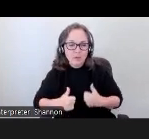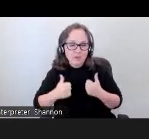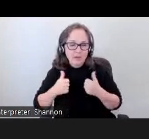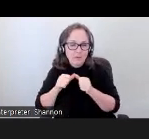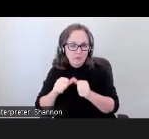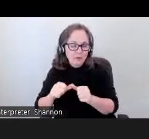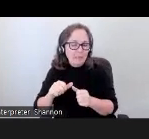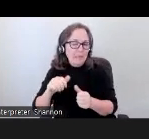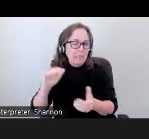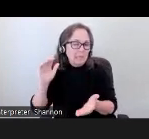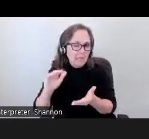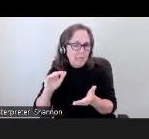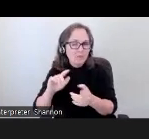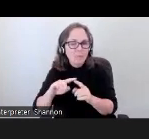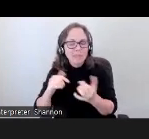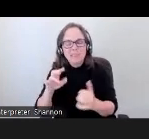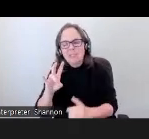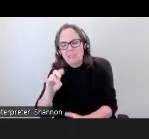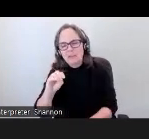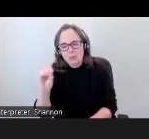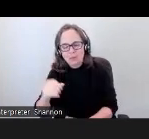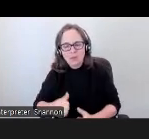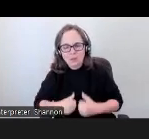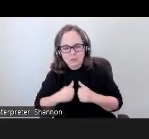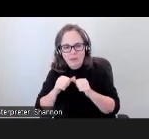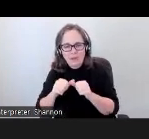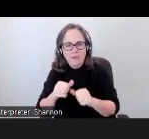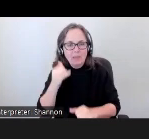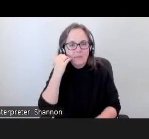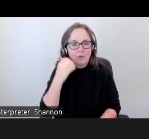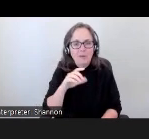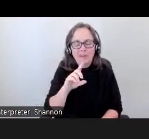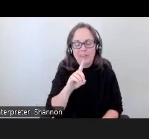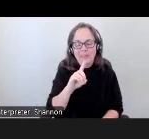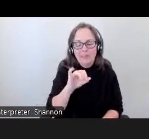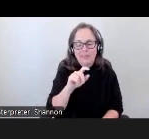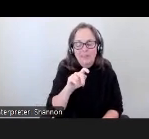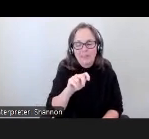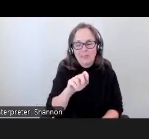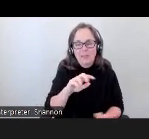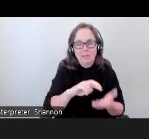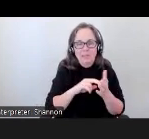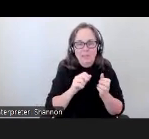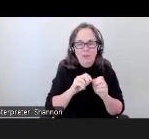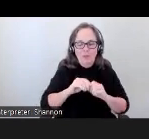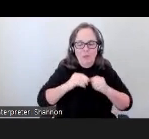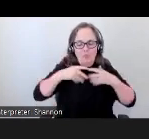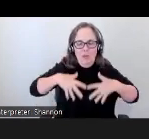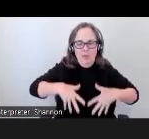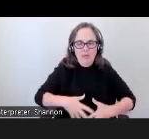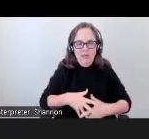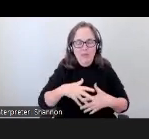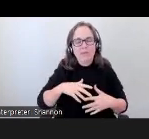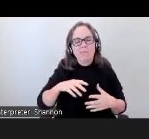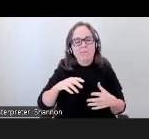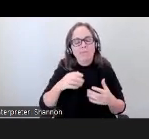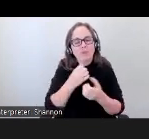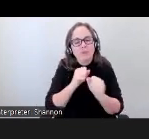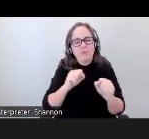still fairly good, around 70% or so. But if you have a distant disease that is metastatic, the survival rates drop